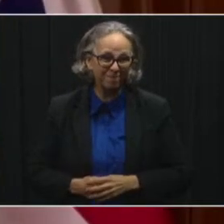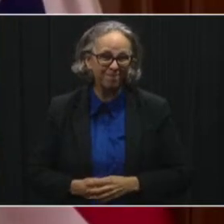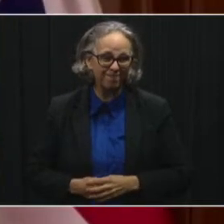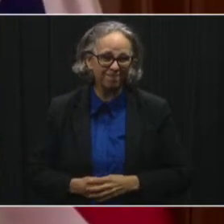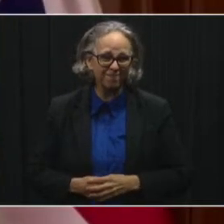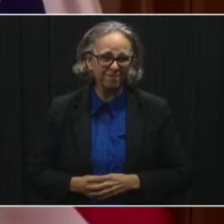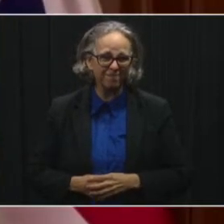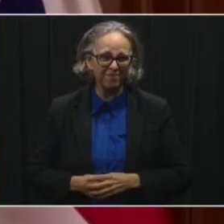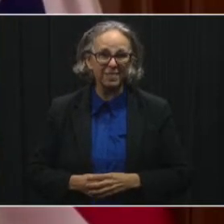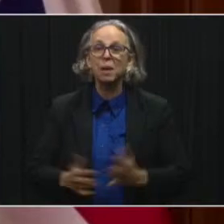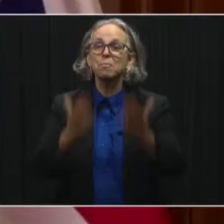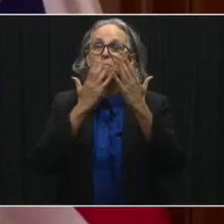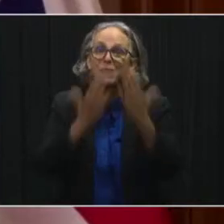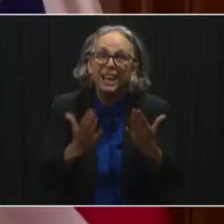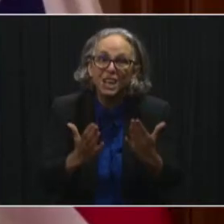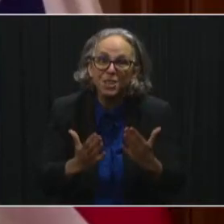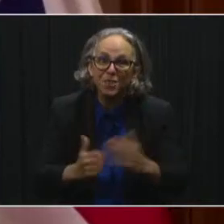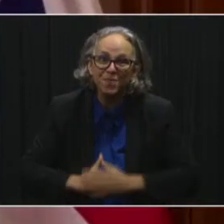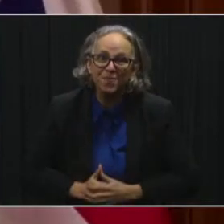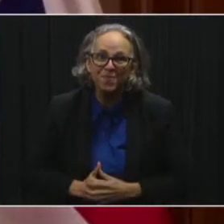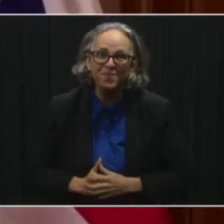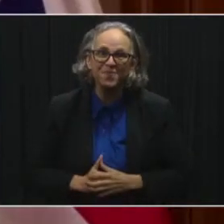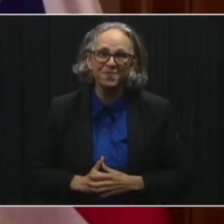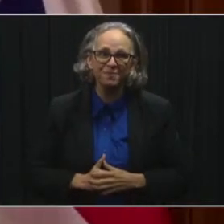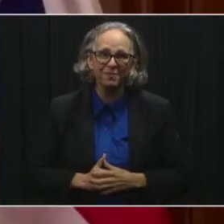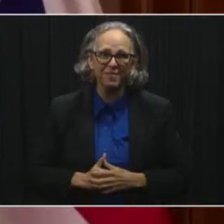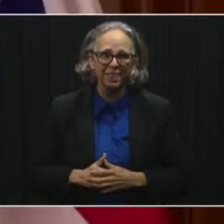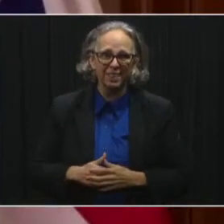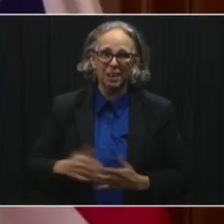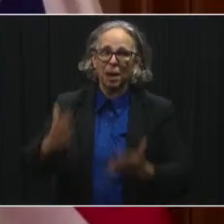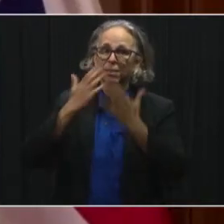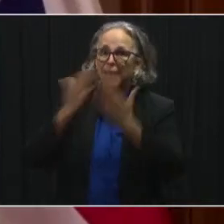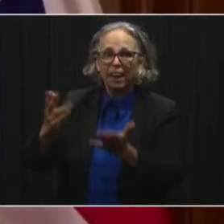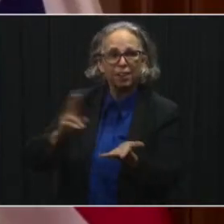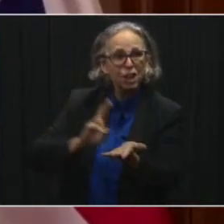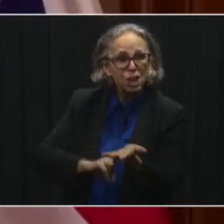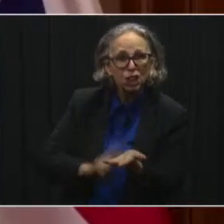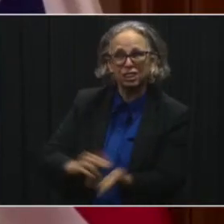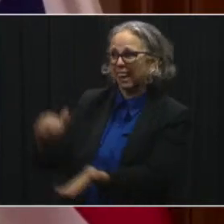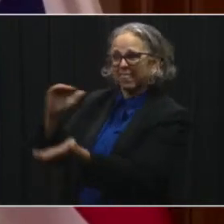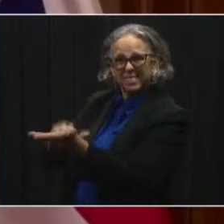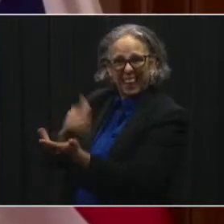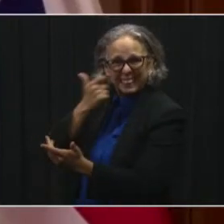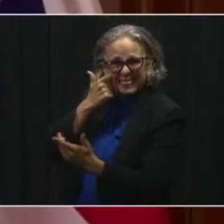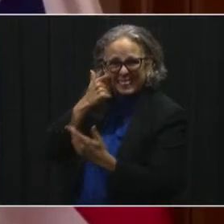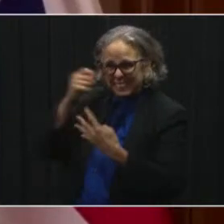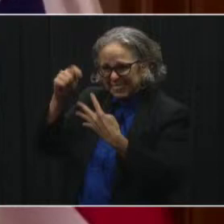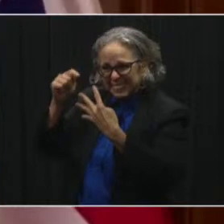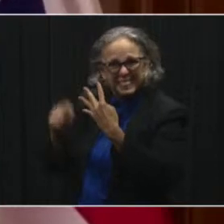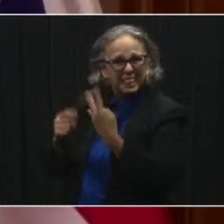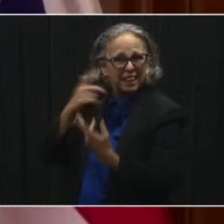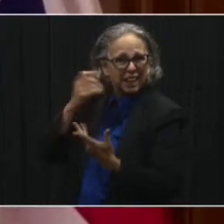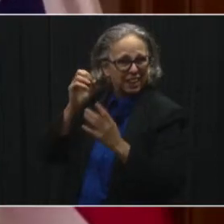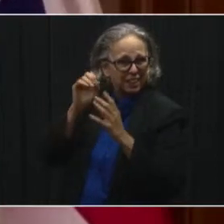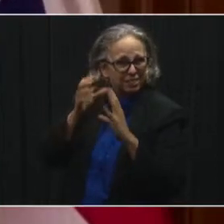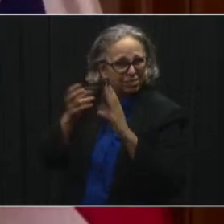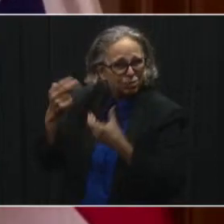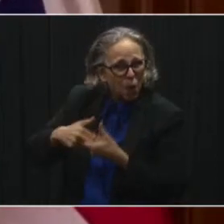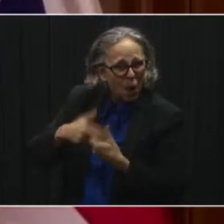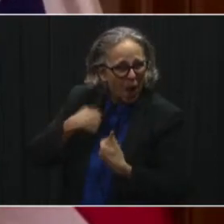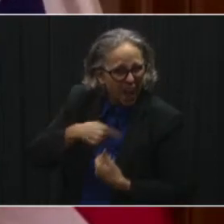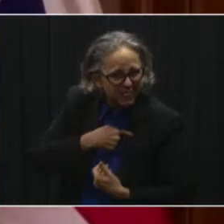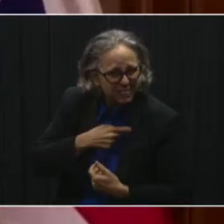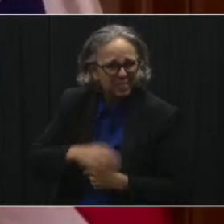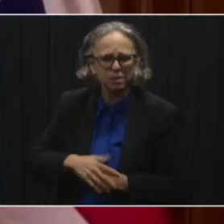Well, thank everybody. I want to thank our nurses, our doctors. Thank you all very, very much. We again appreciate what